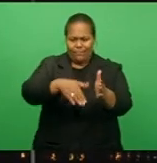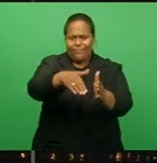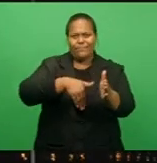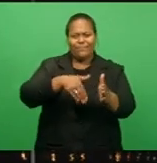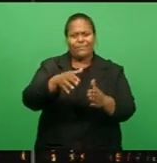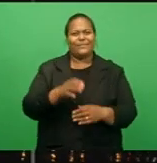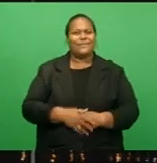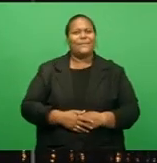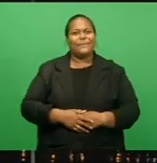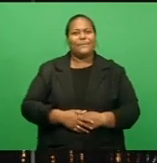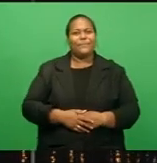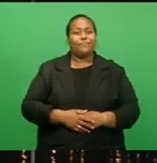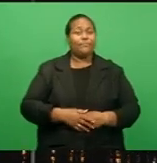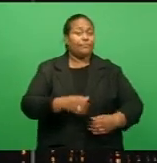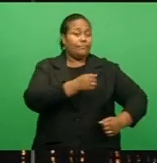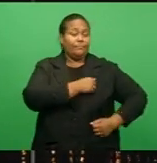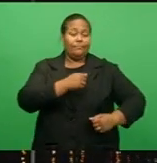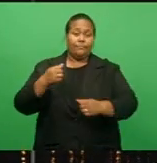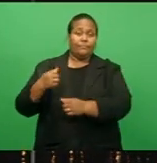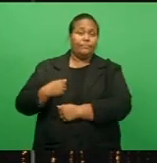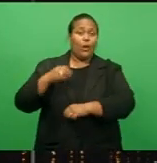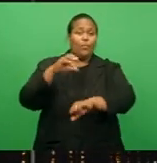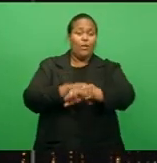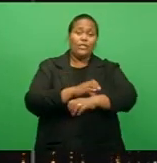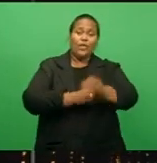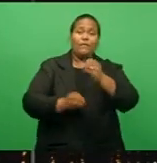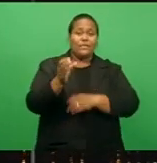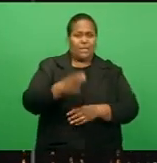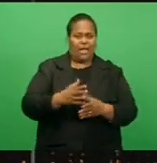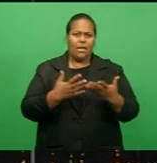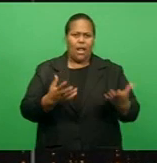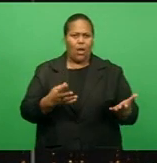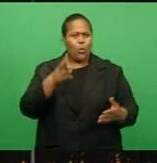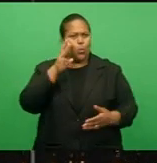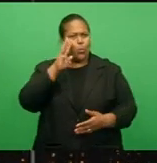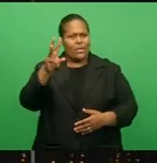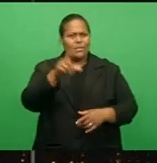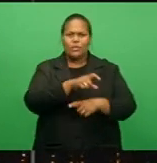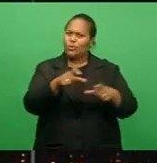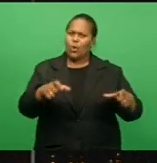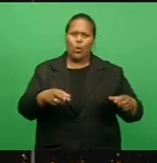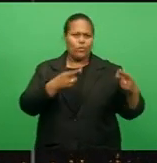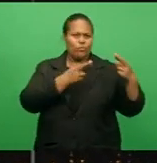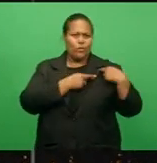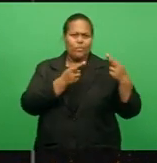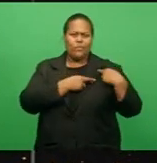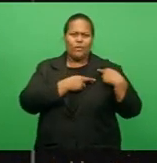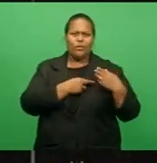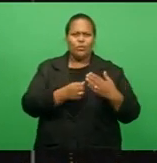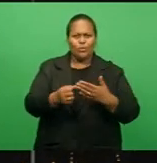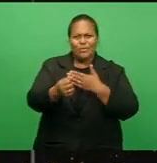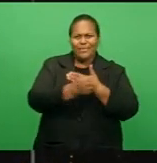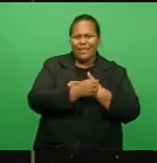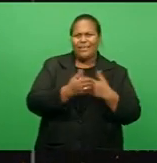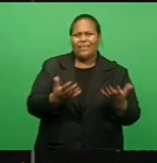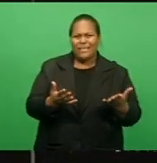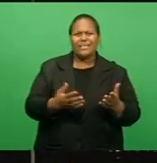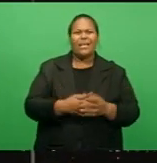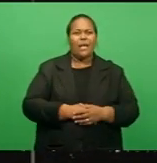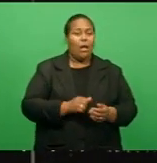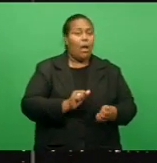A military police officer has testified in court that he was responsible for the safety of accused murderer Tevita